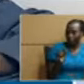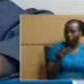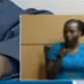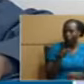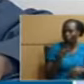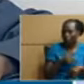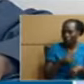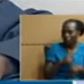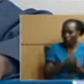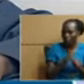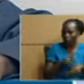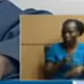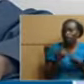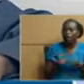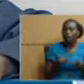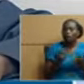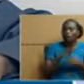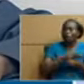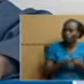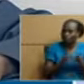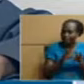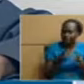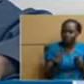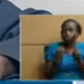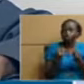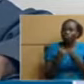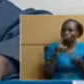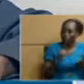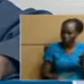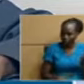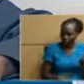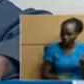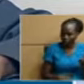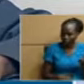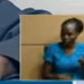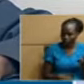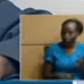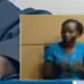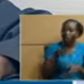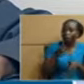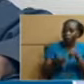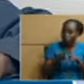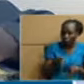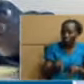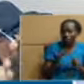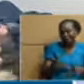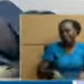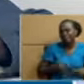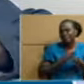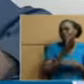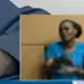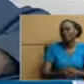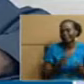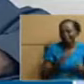time. I think what COVID has taught us in this era is that people are likely to live longer, irrespective of what we are